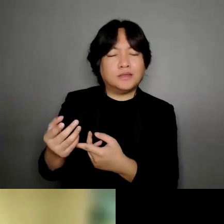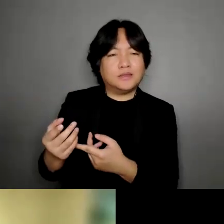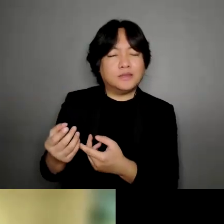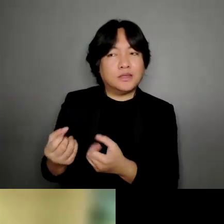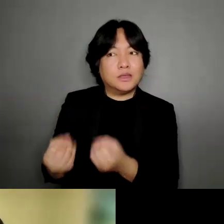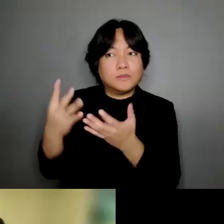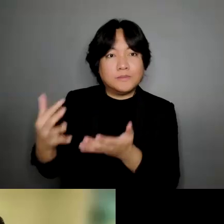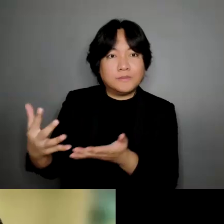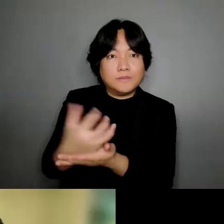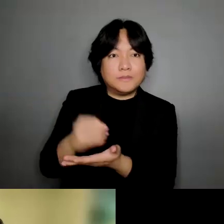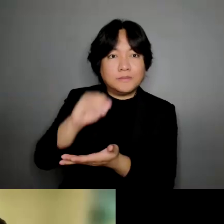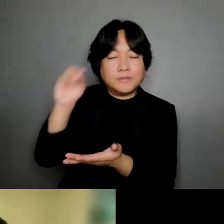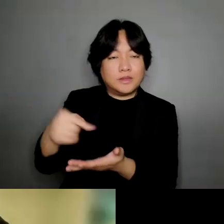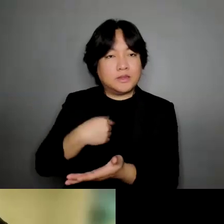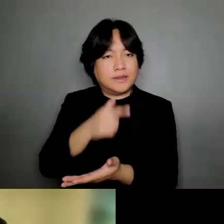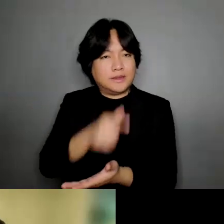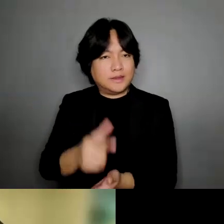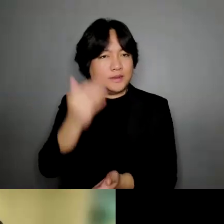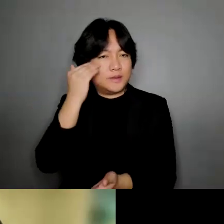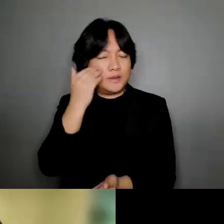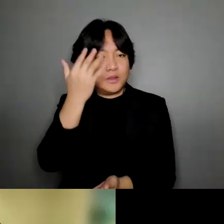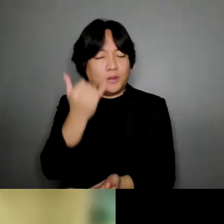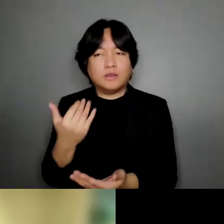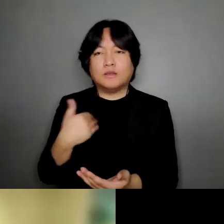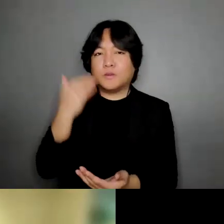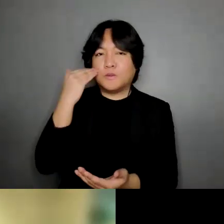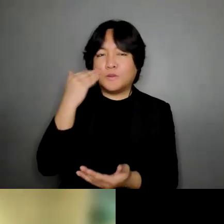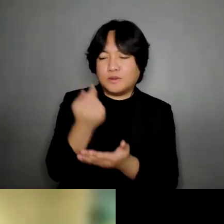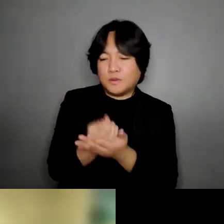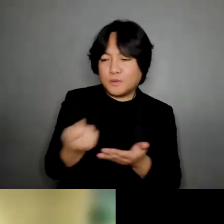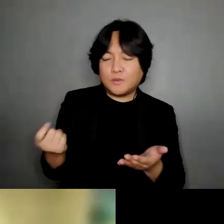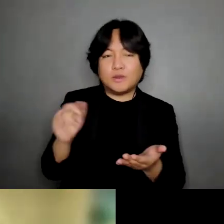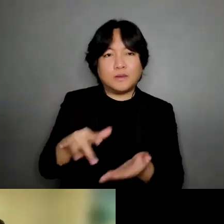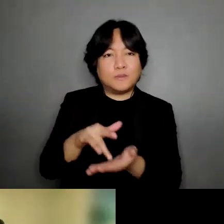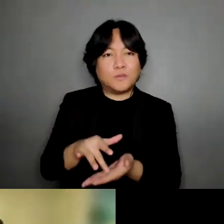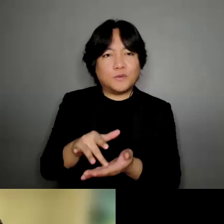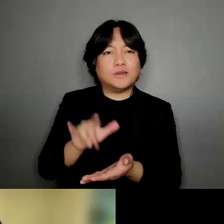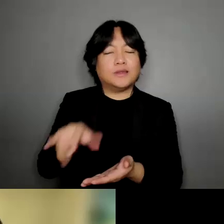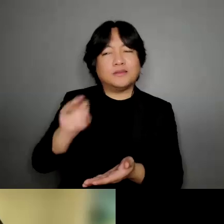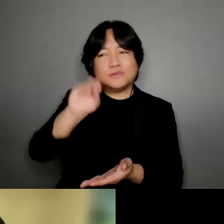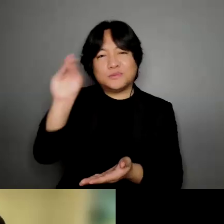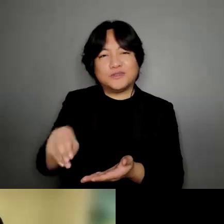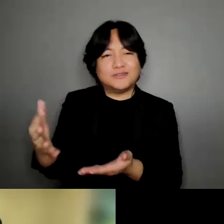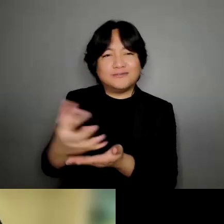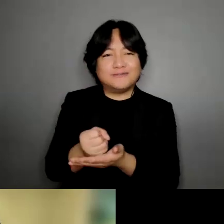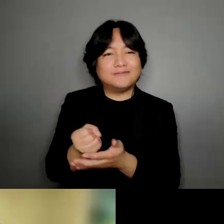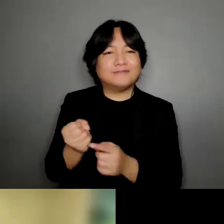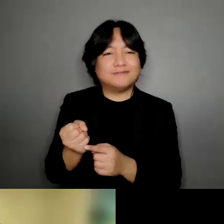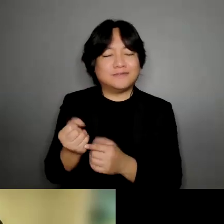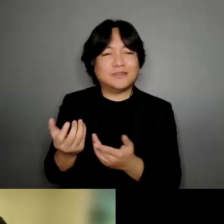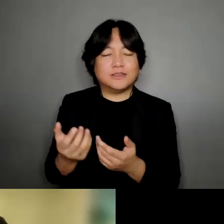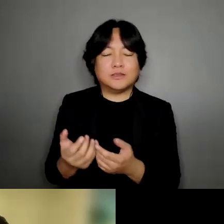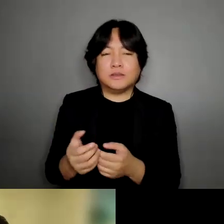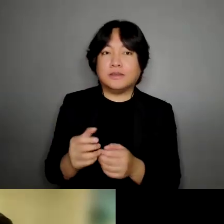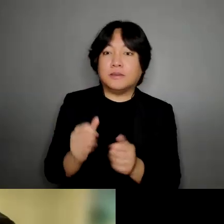way na I'm knowledgeable about the statistical tools and models as expected at a philosophical